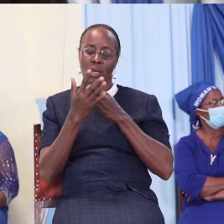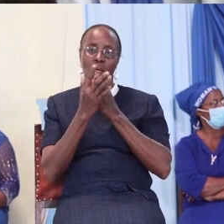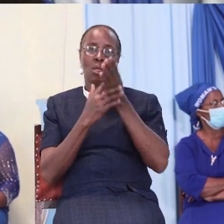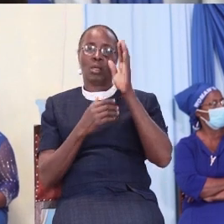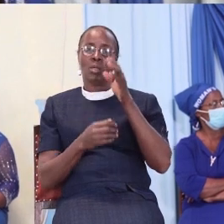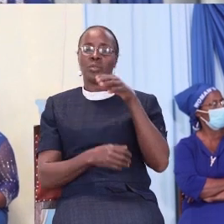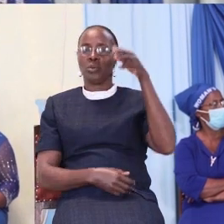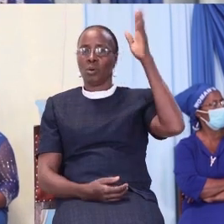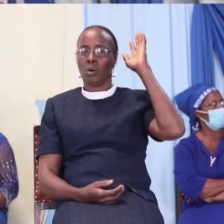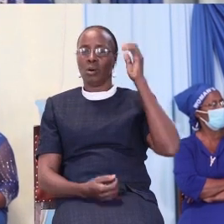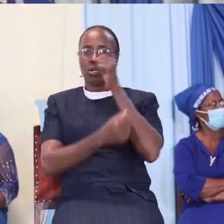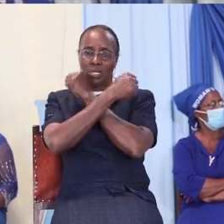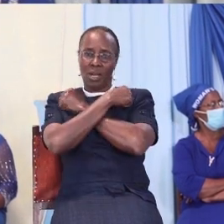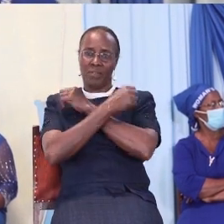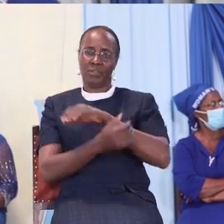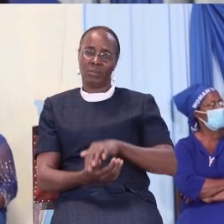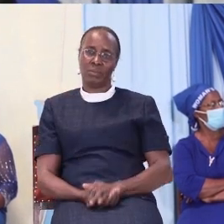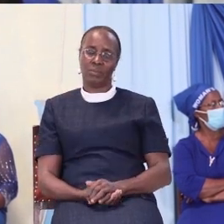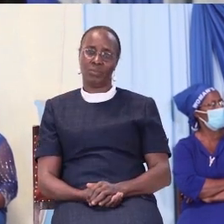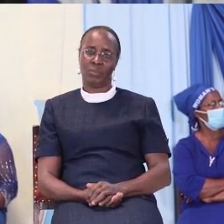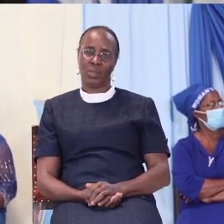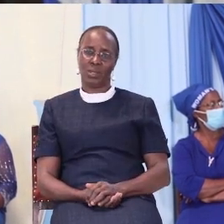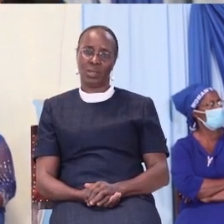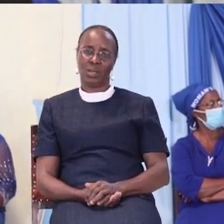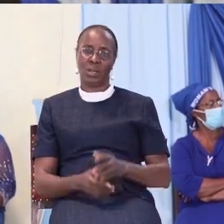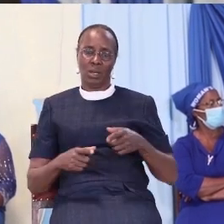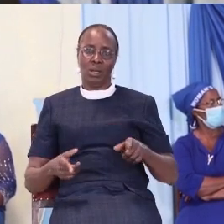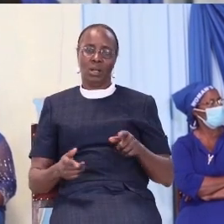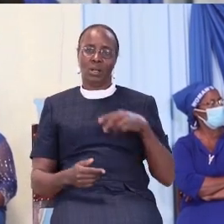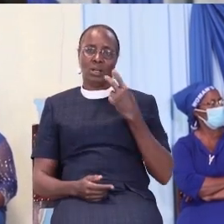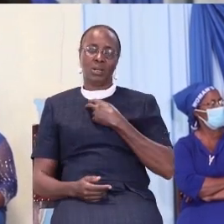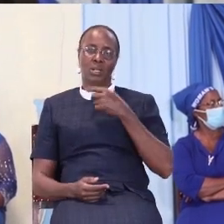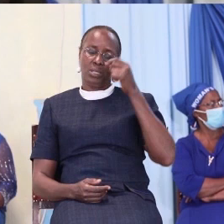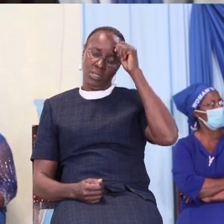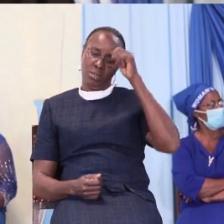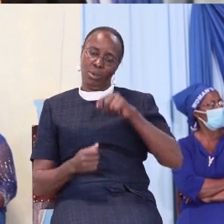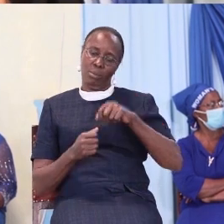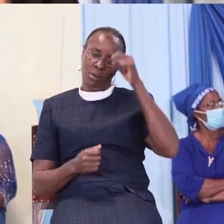I want us to remind ourselves about the love of God.